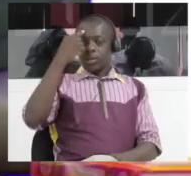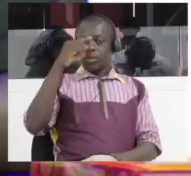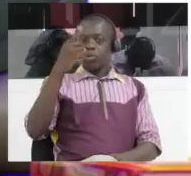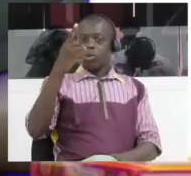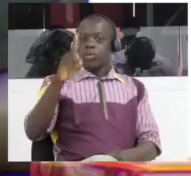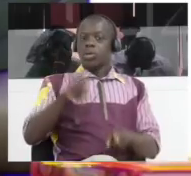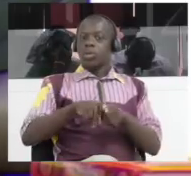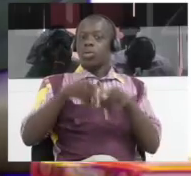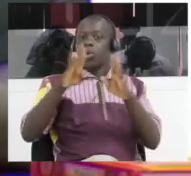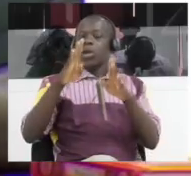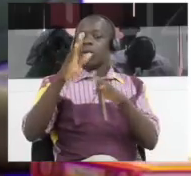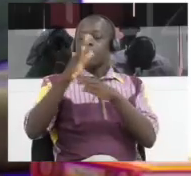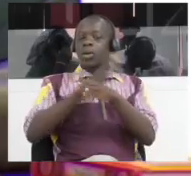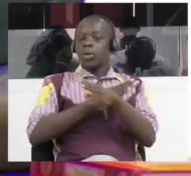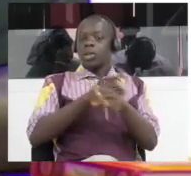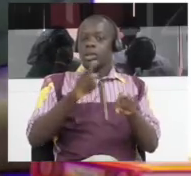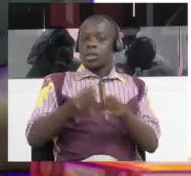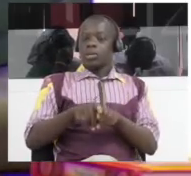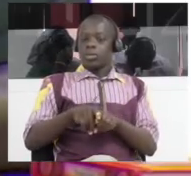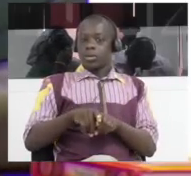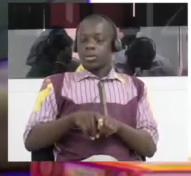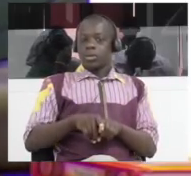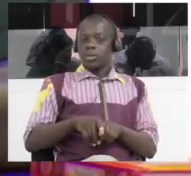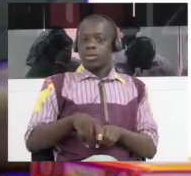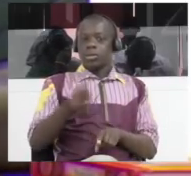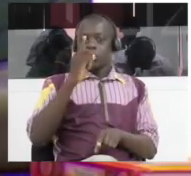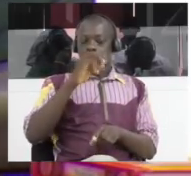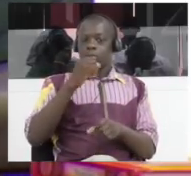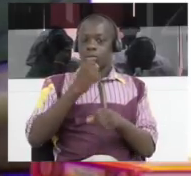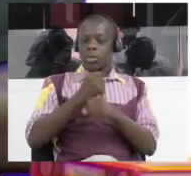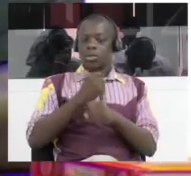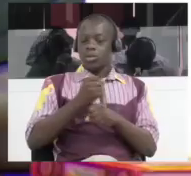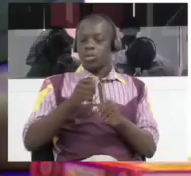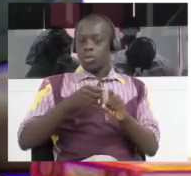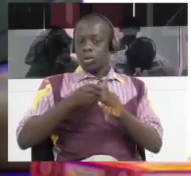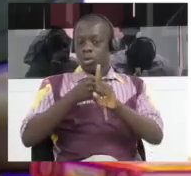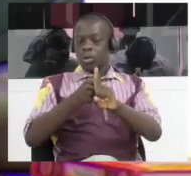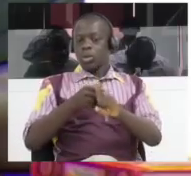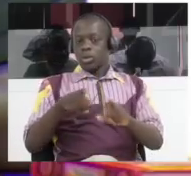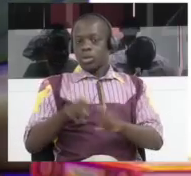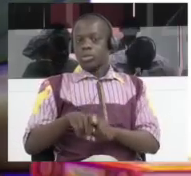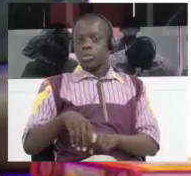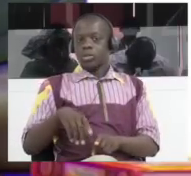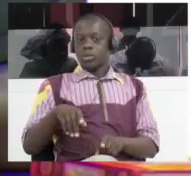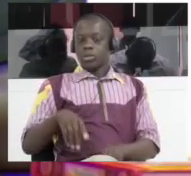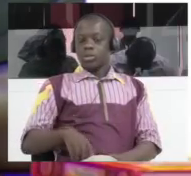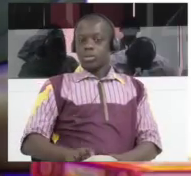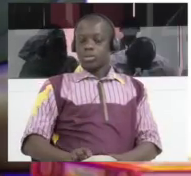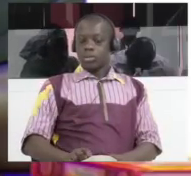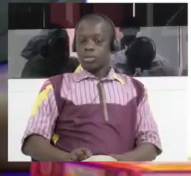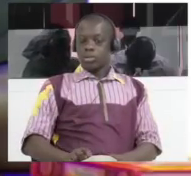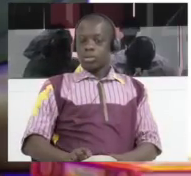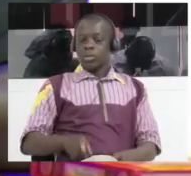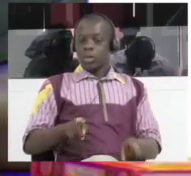the criteria then when we managed to set up a semblance of order was that we will copt in